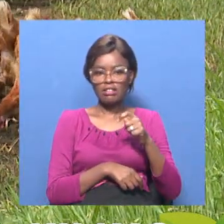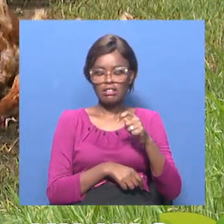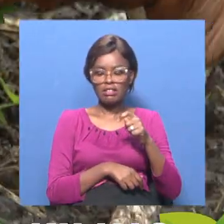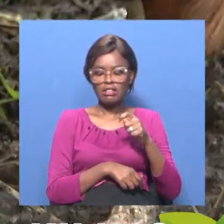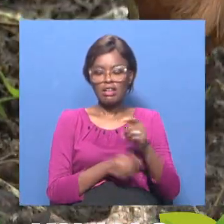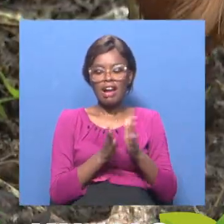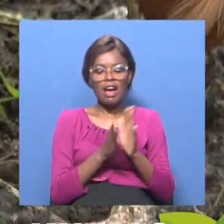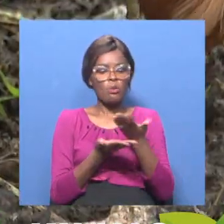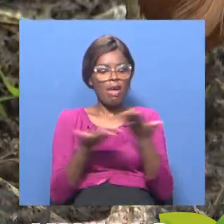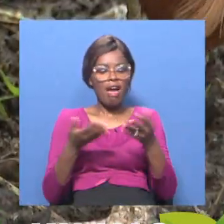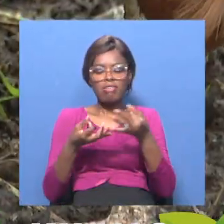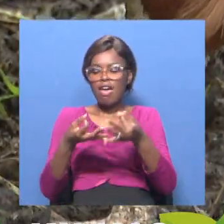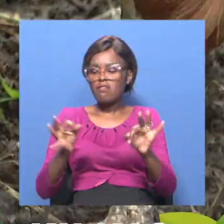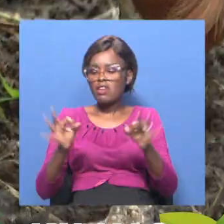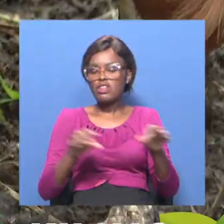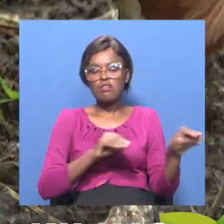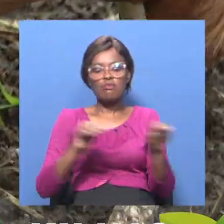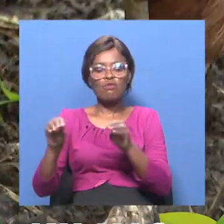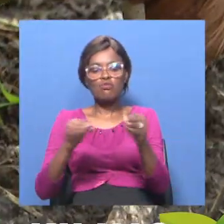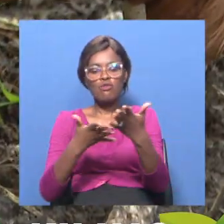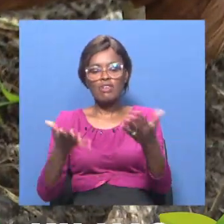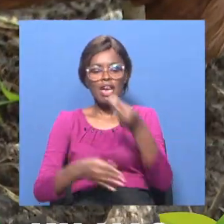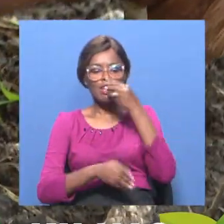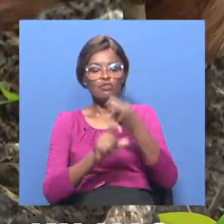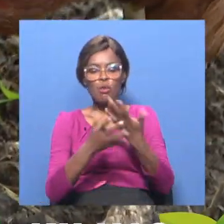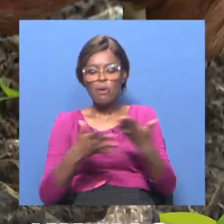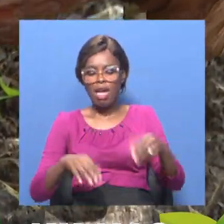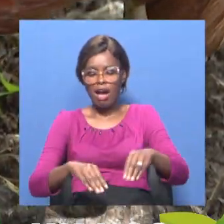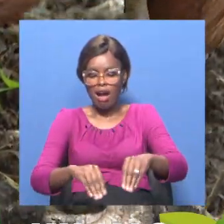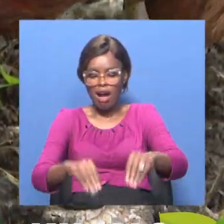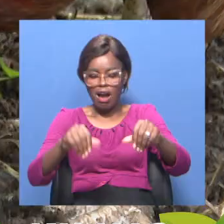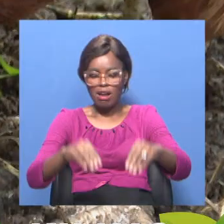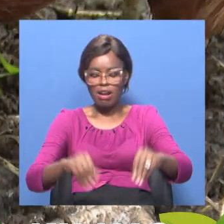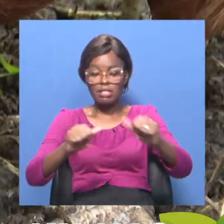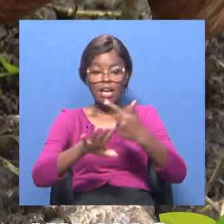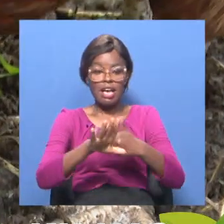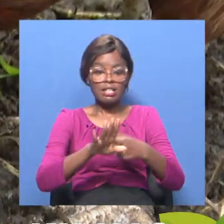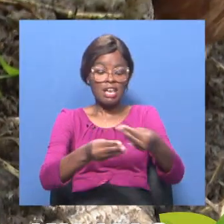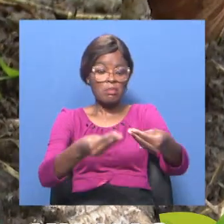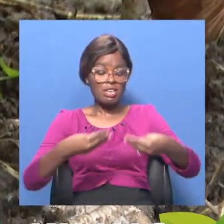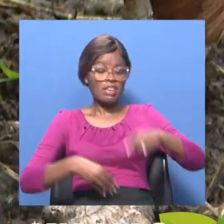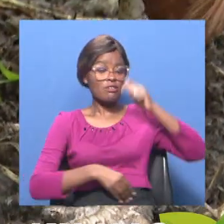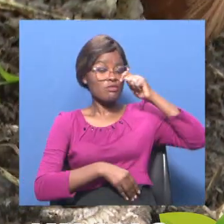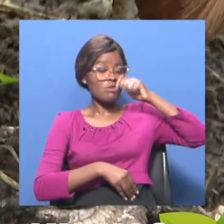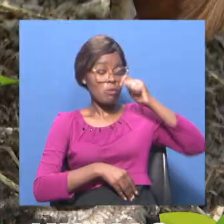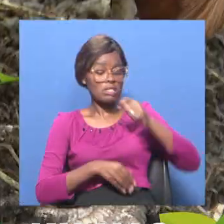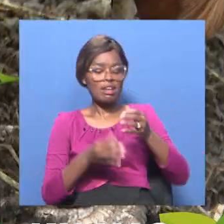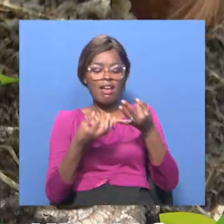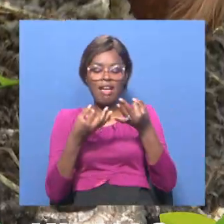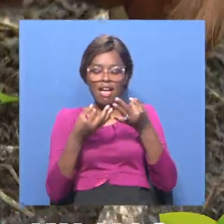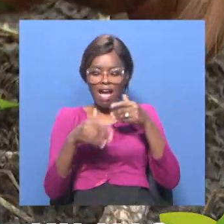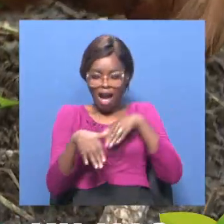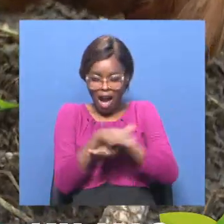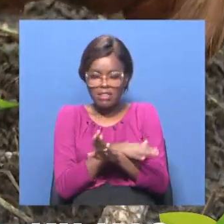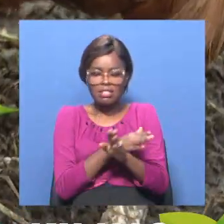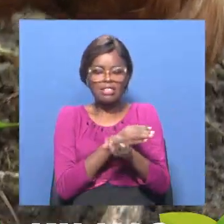range, but out on grass. Because when you give the poultry access to the fresh grass,